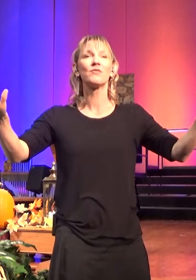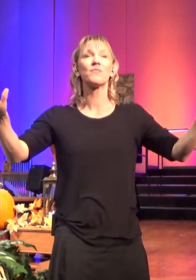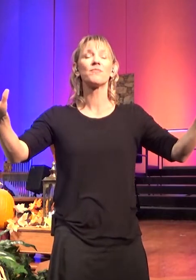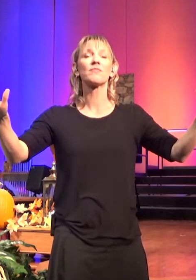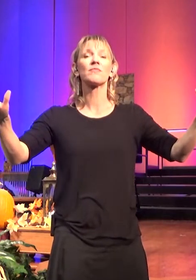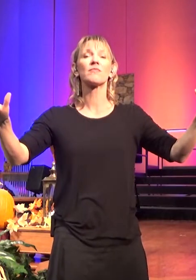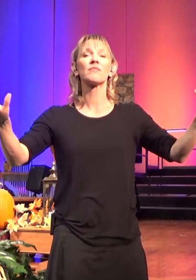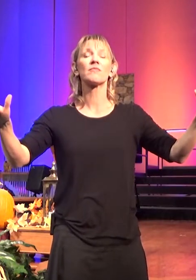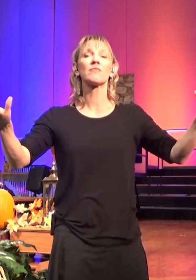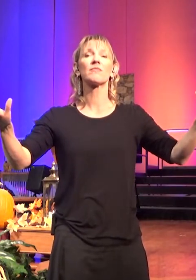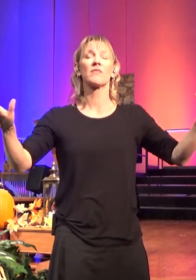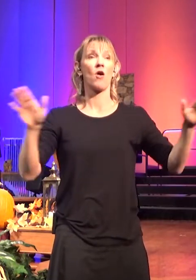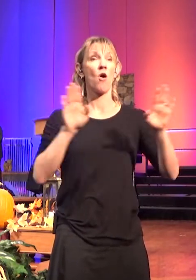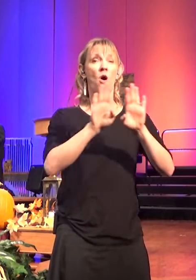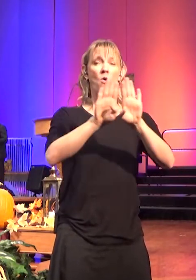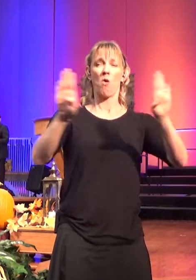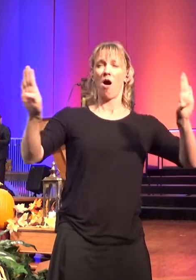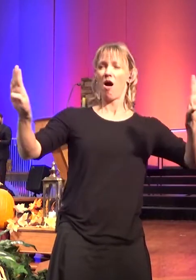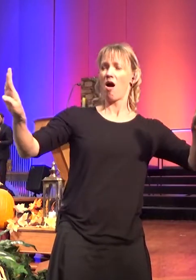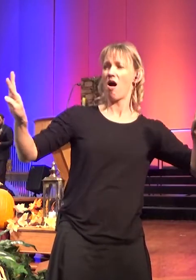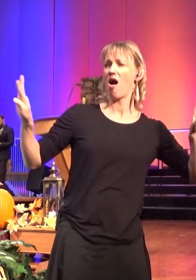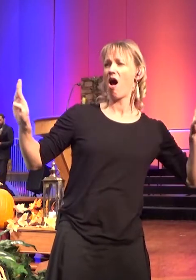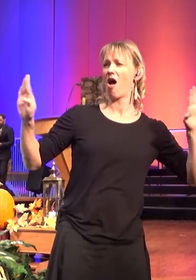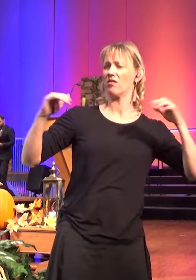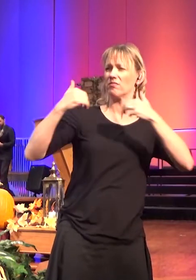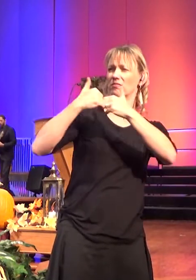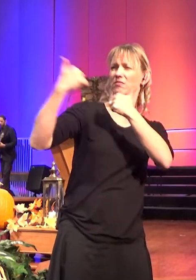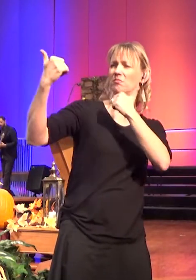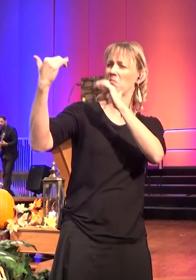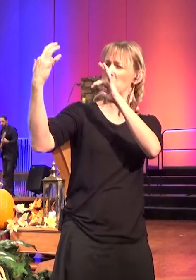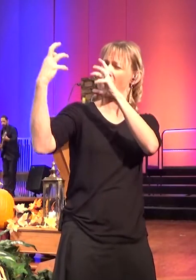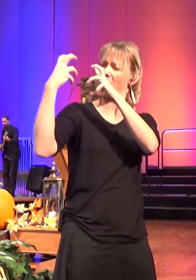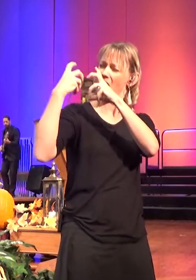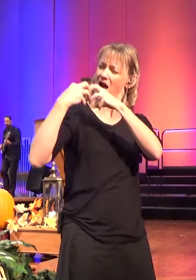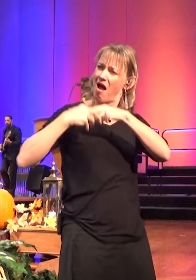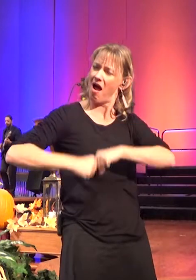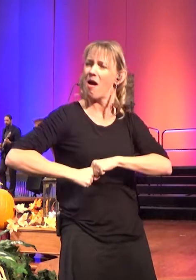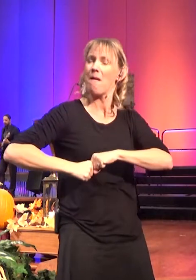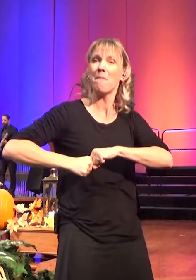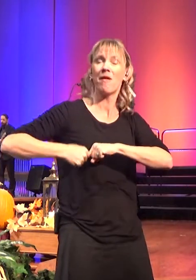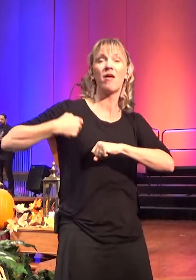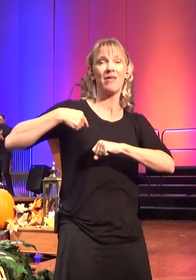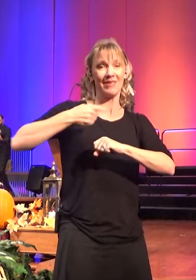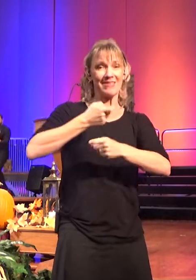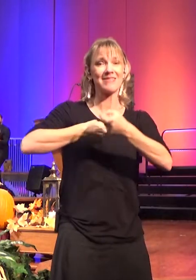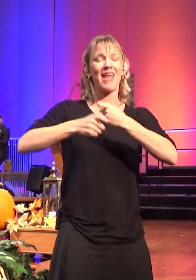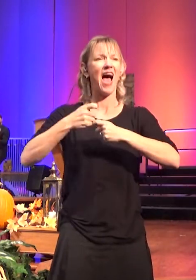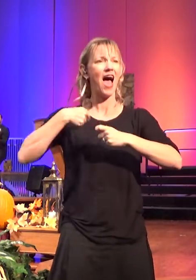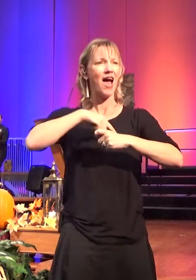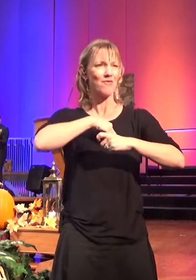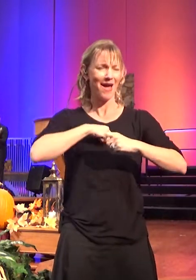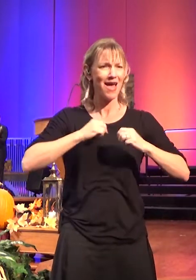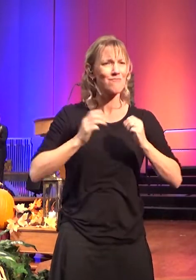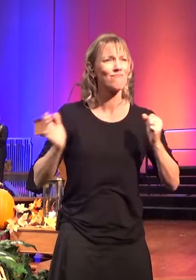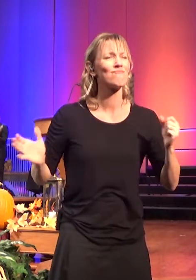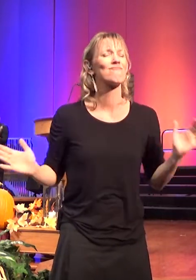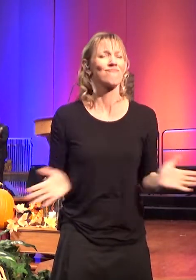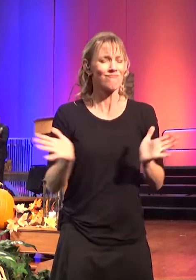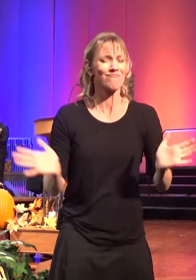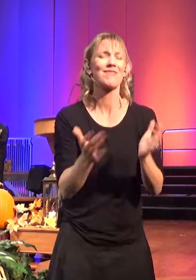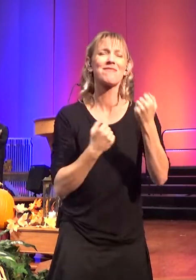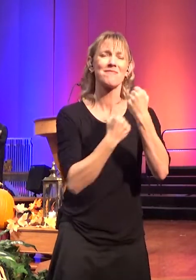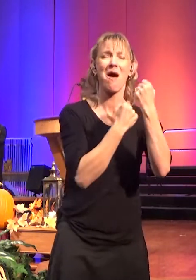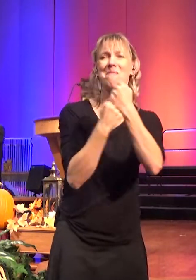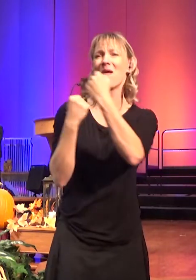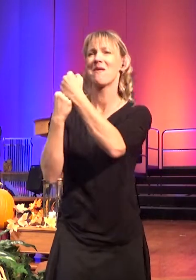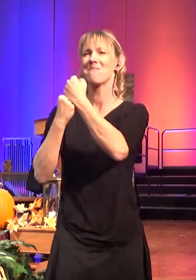Feel it breaking down these walls, building everybody up.